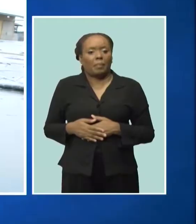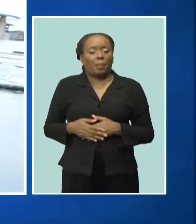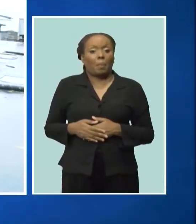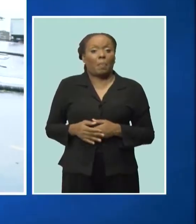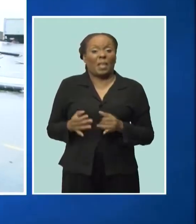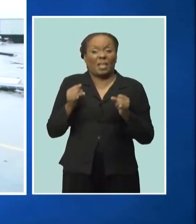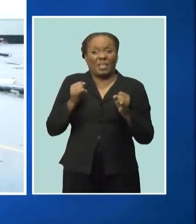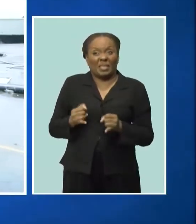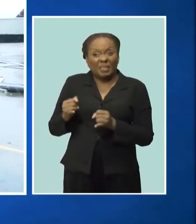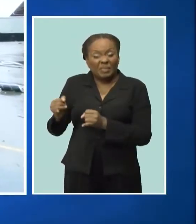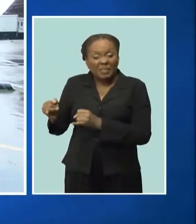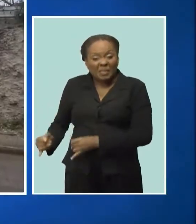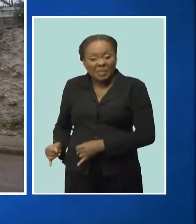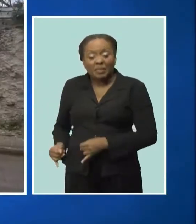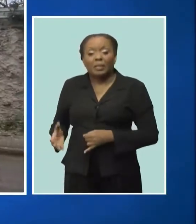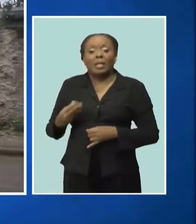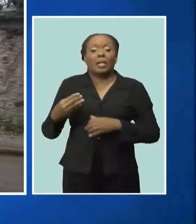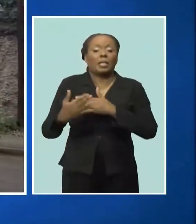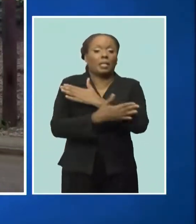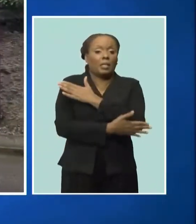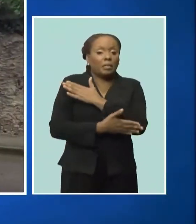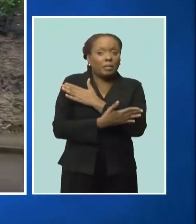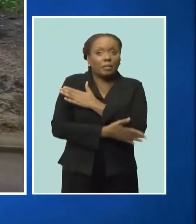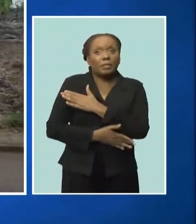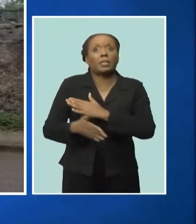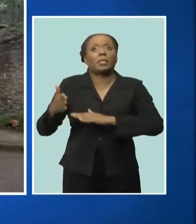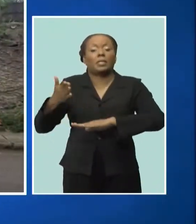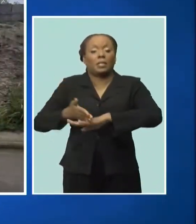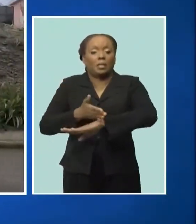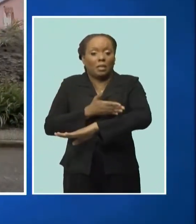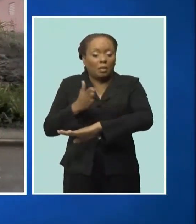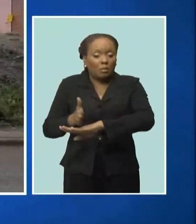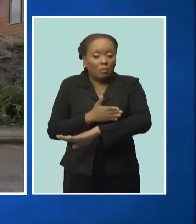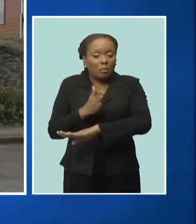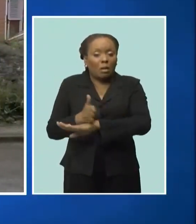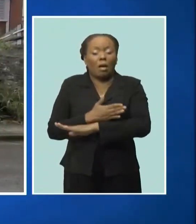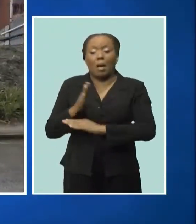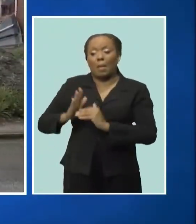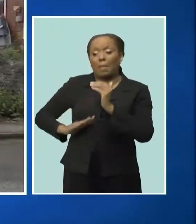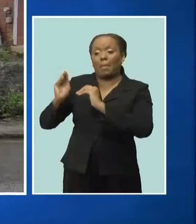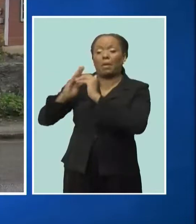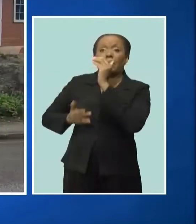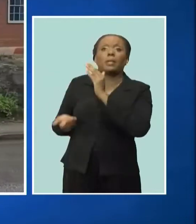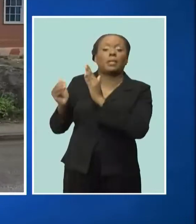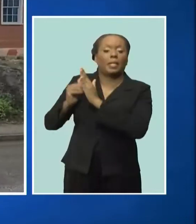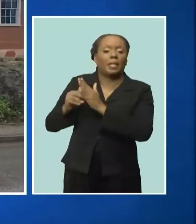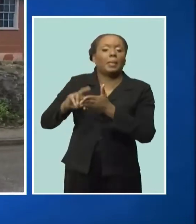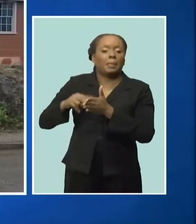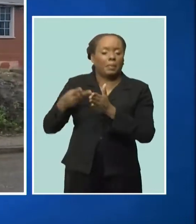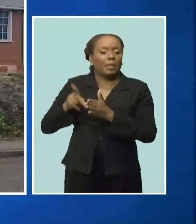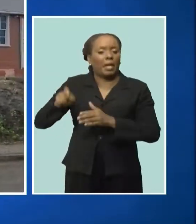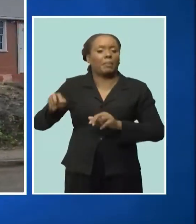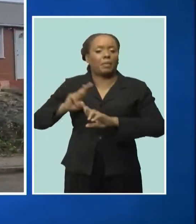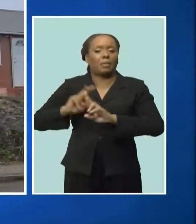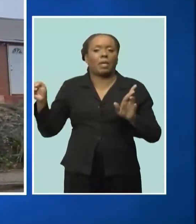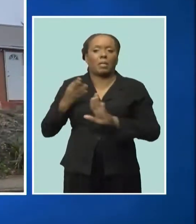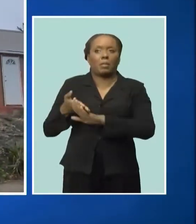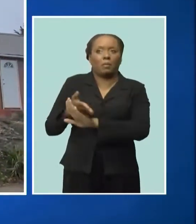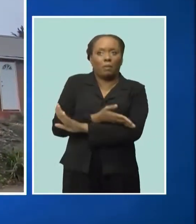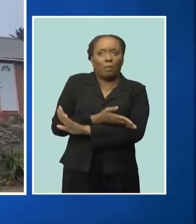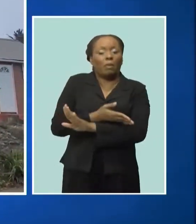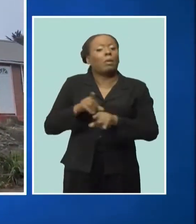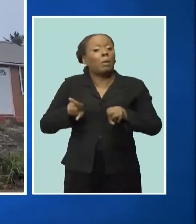country's ability to recover is dependent on measures implemented at the beginning, but notes partnerships are